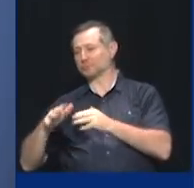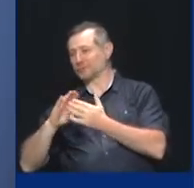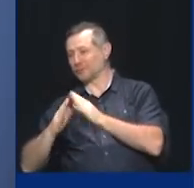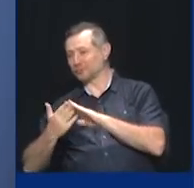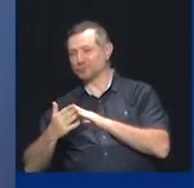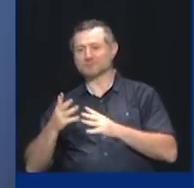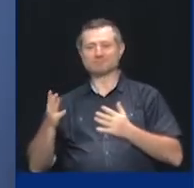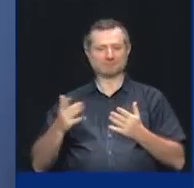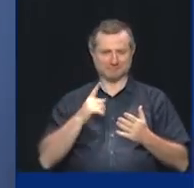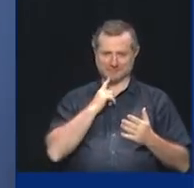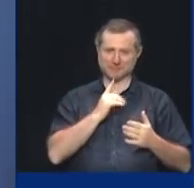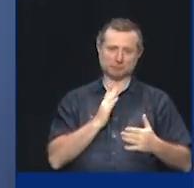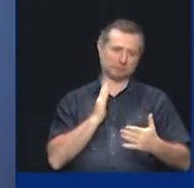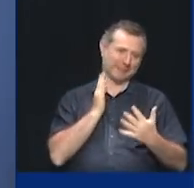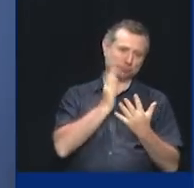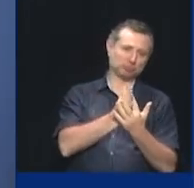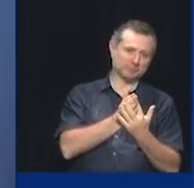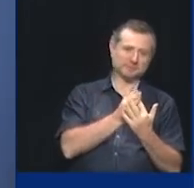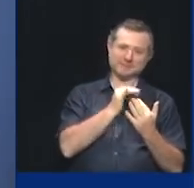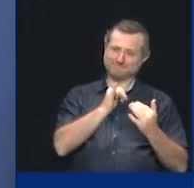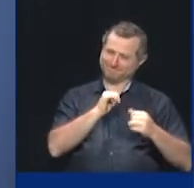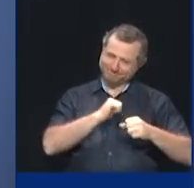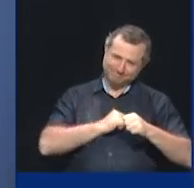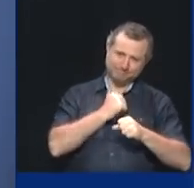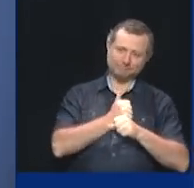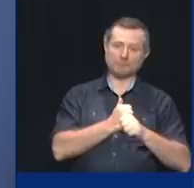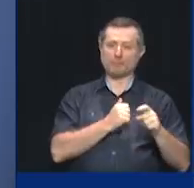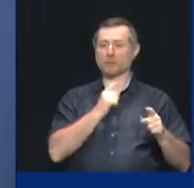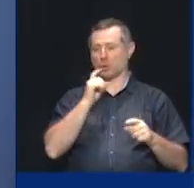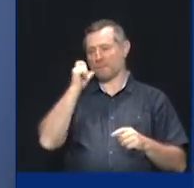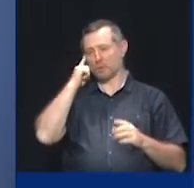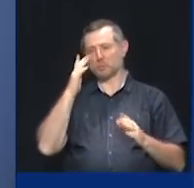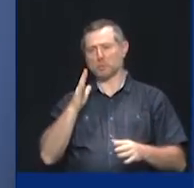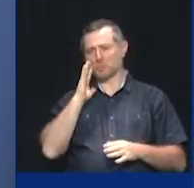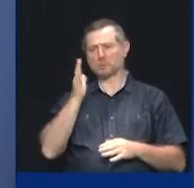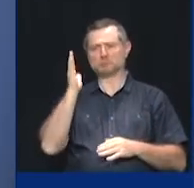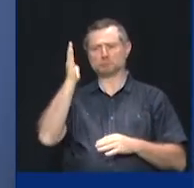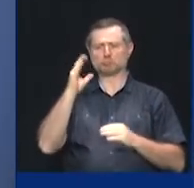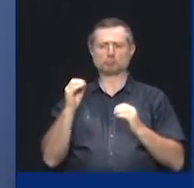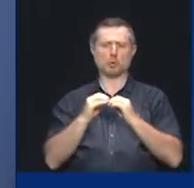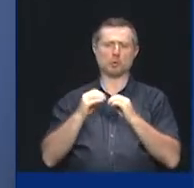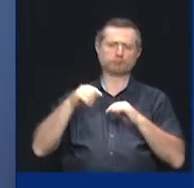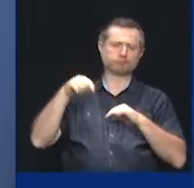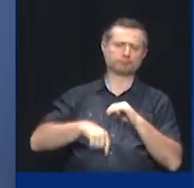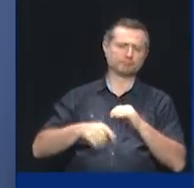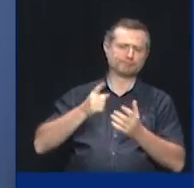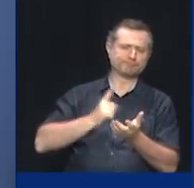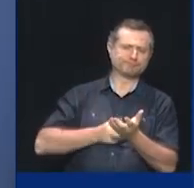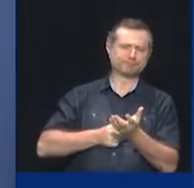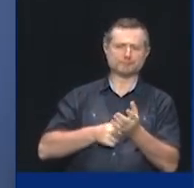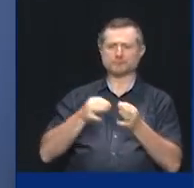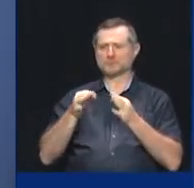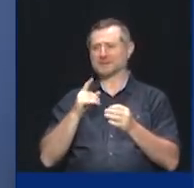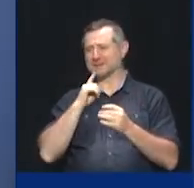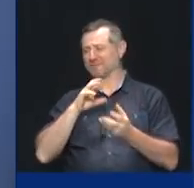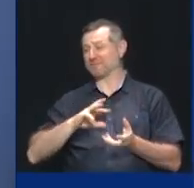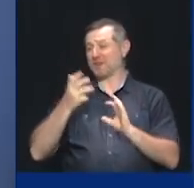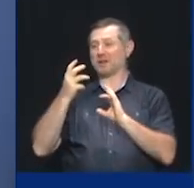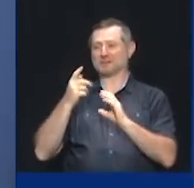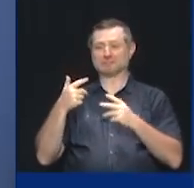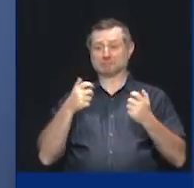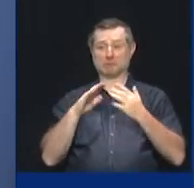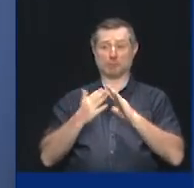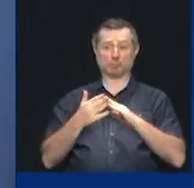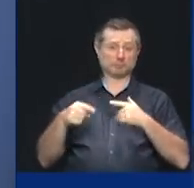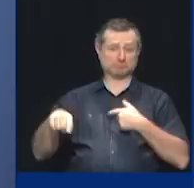from the governor. Police departments must address both violence in the community and the role they have played in racial injustice in order to